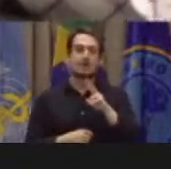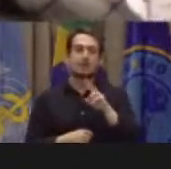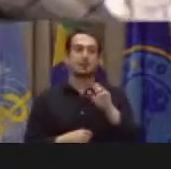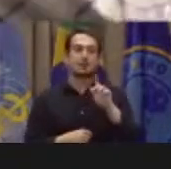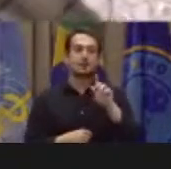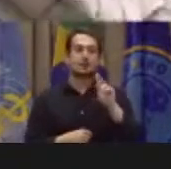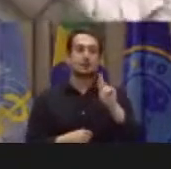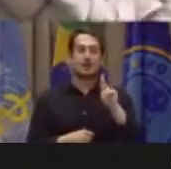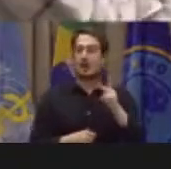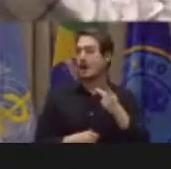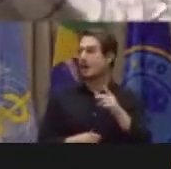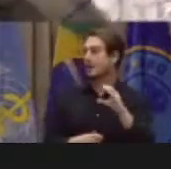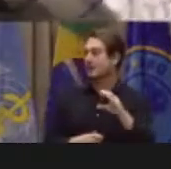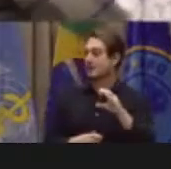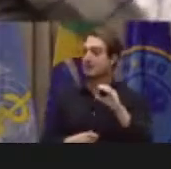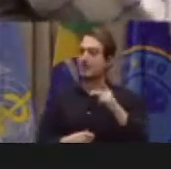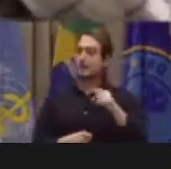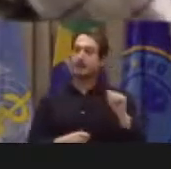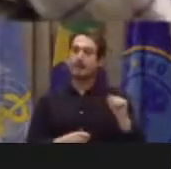remember